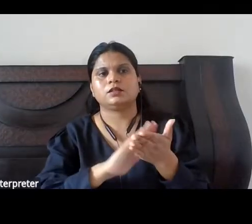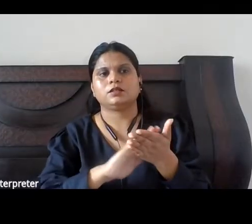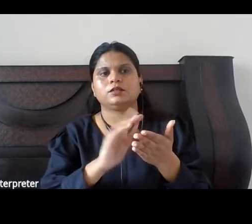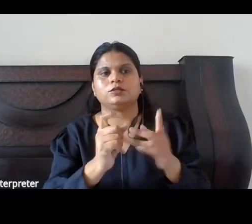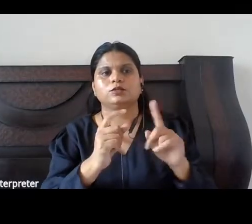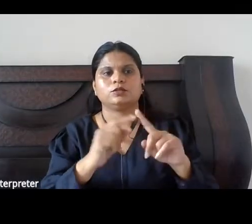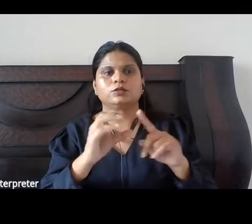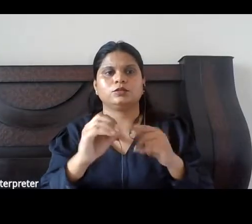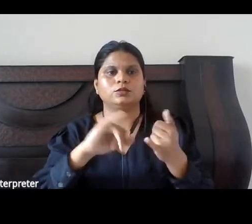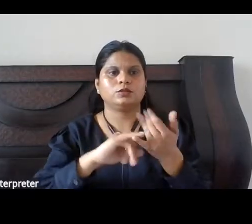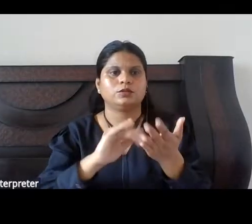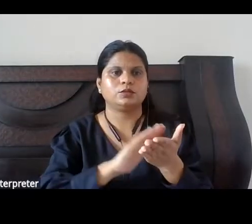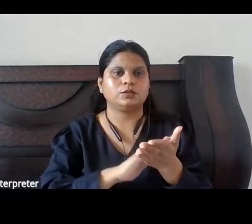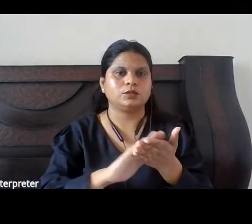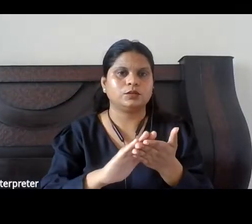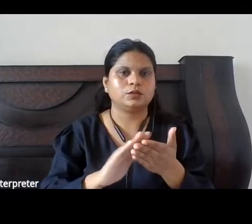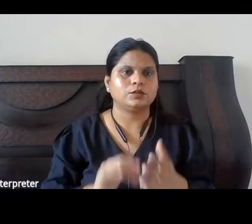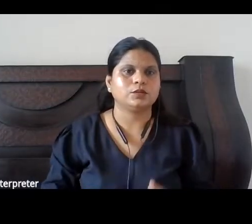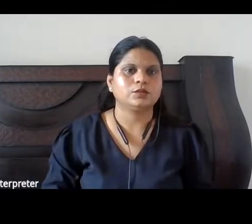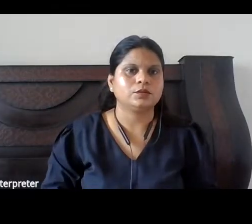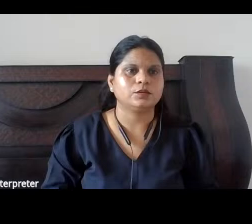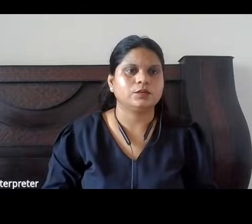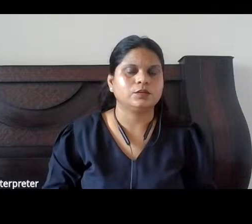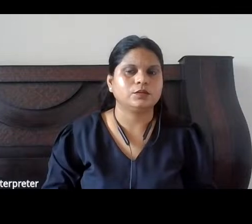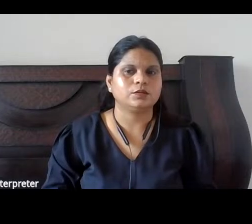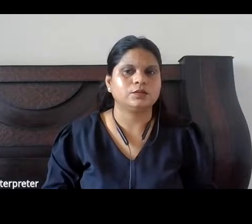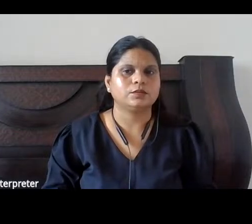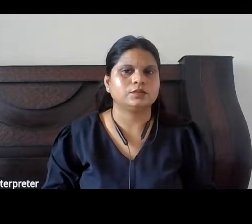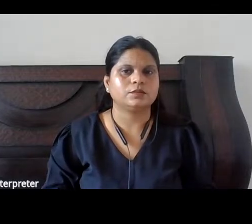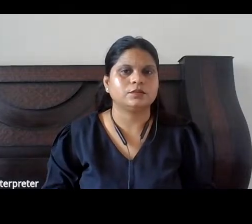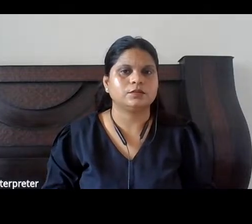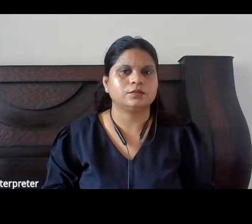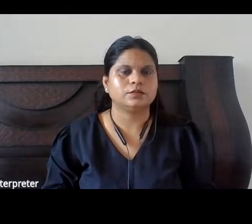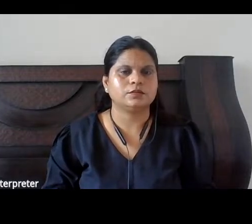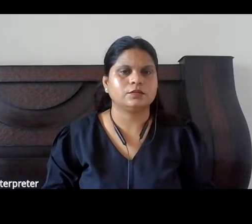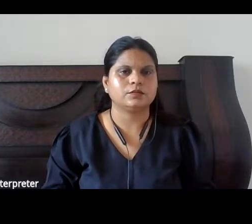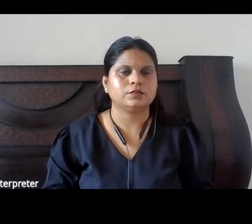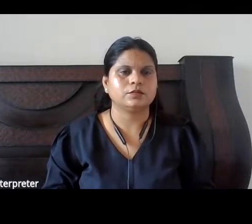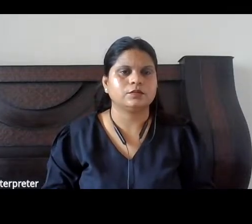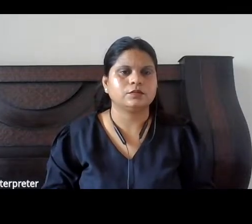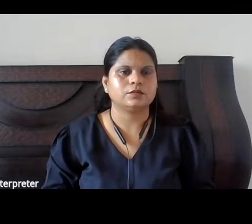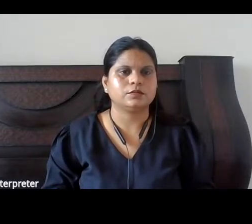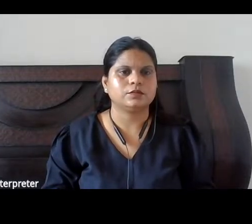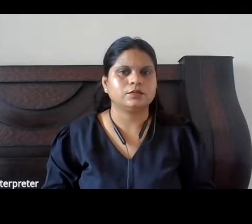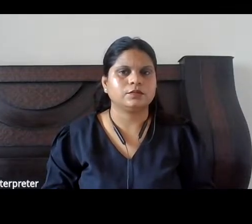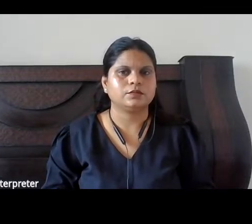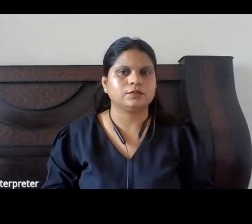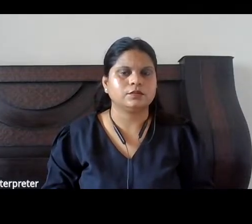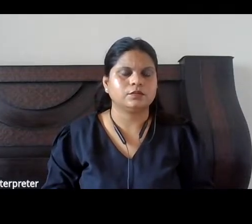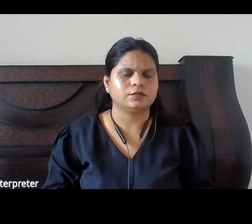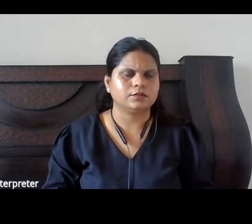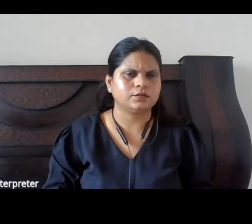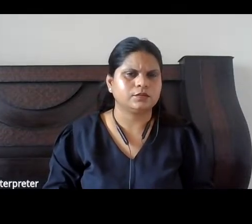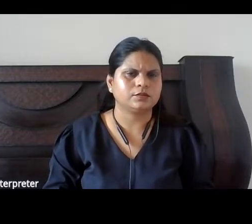Do they count homeless and documentless persons with disabilities in census?